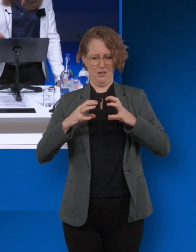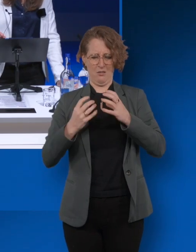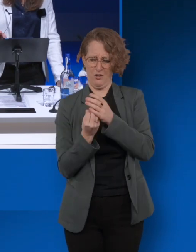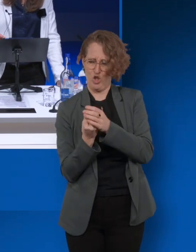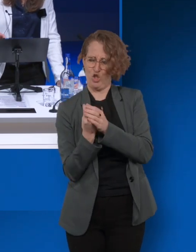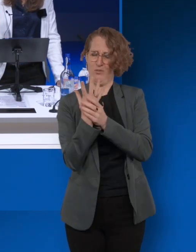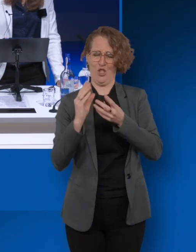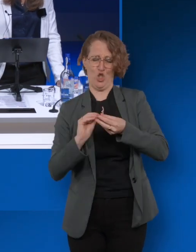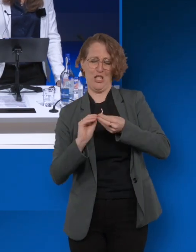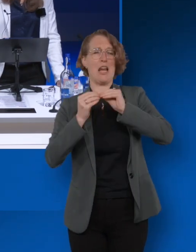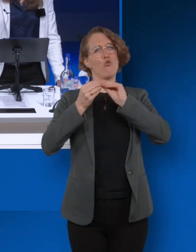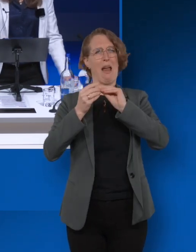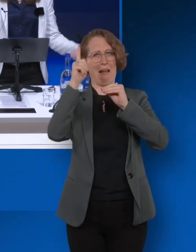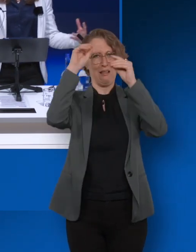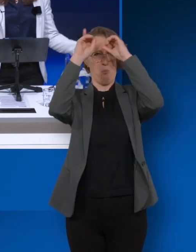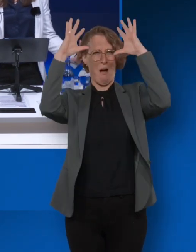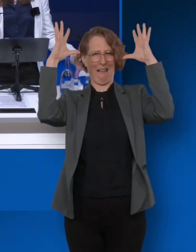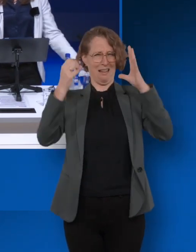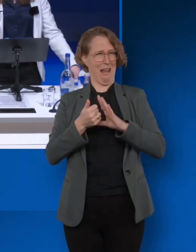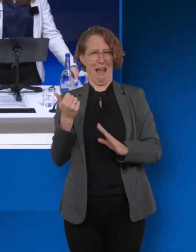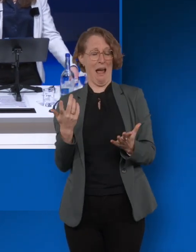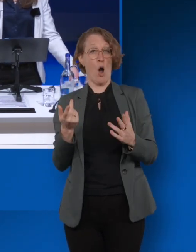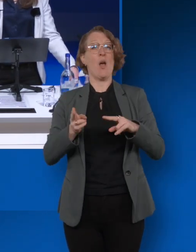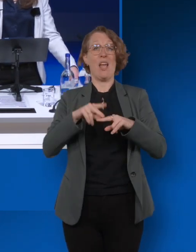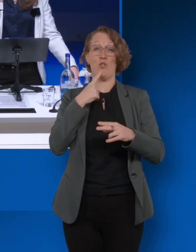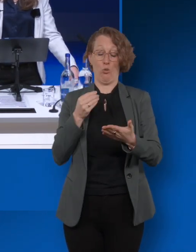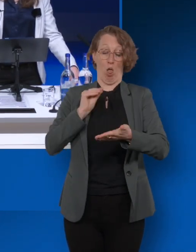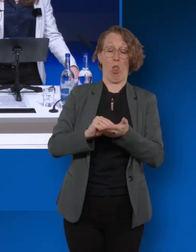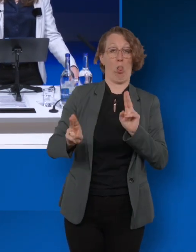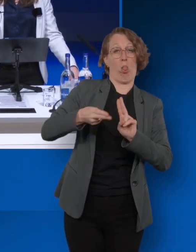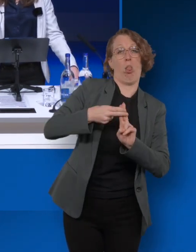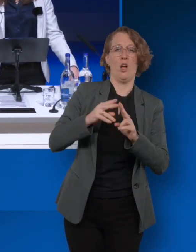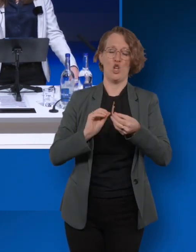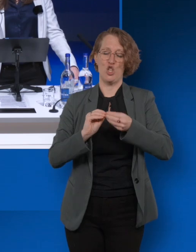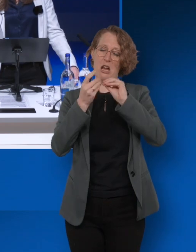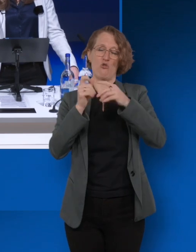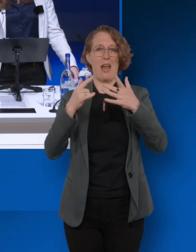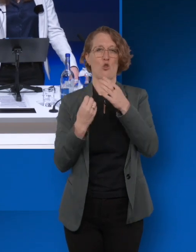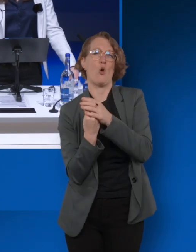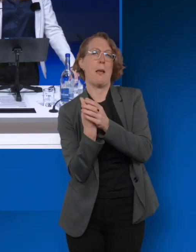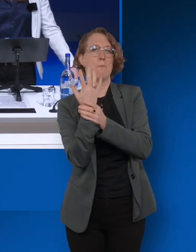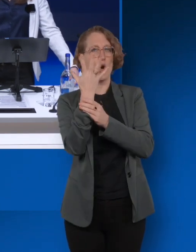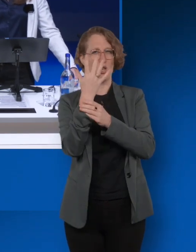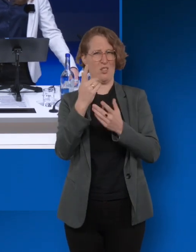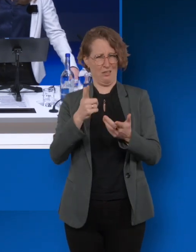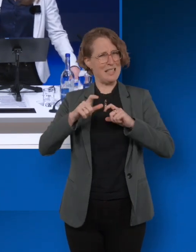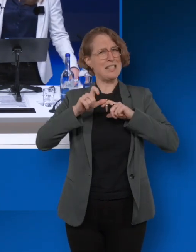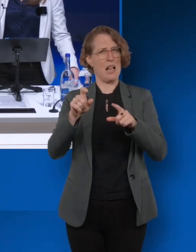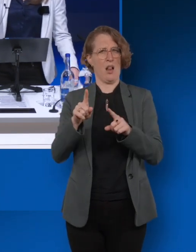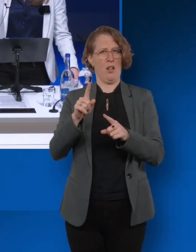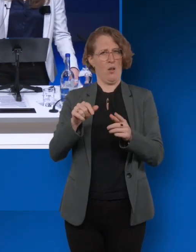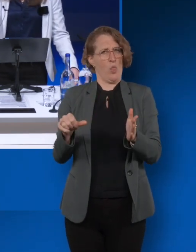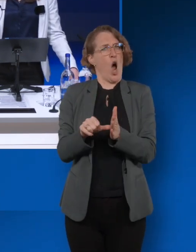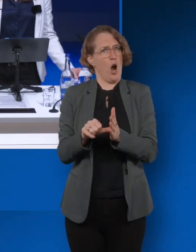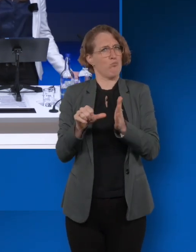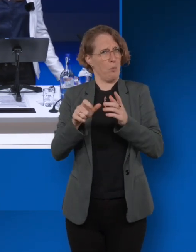Just because you put the word generate there or emerge doesn't change the nature of the hard problem. How do